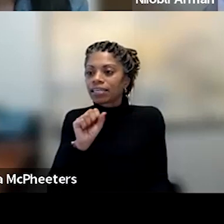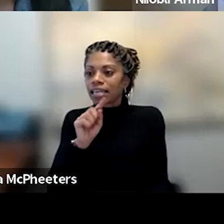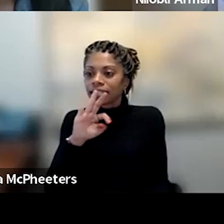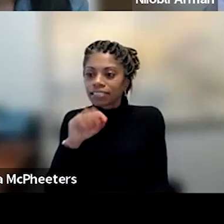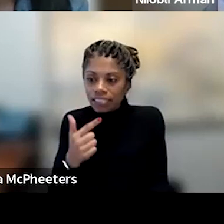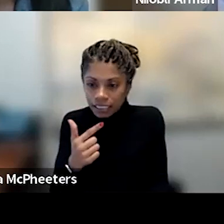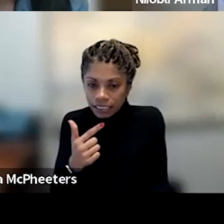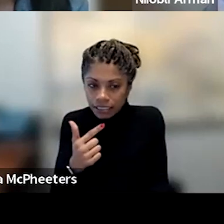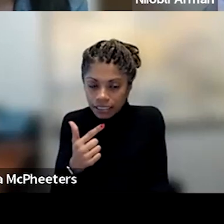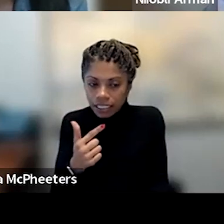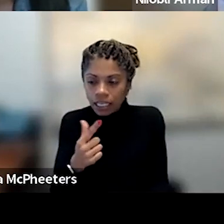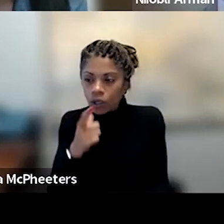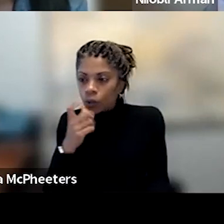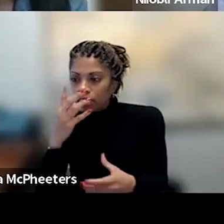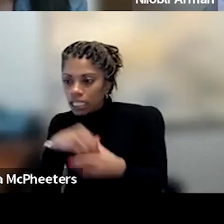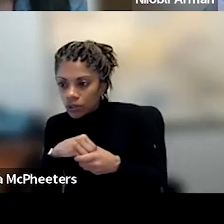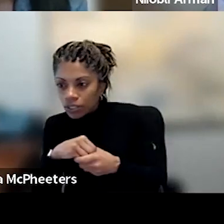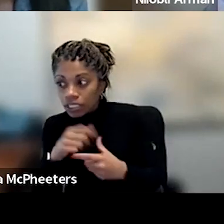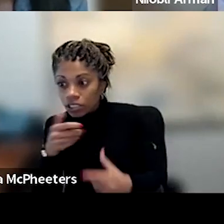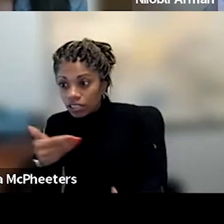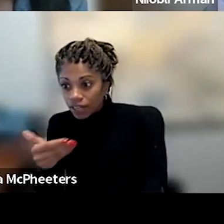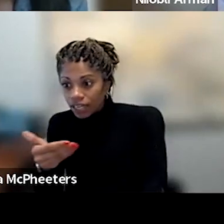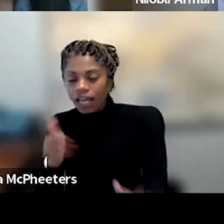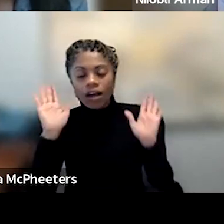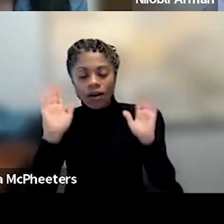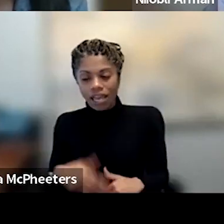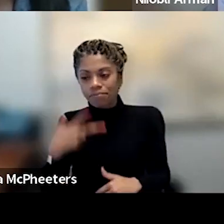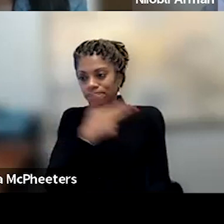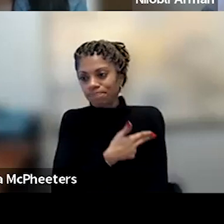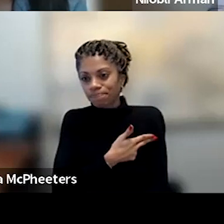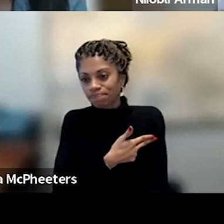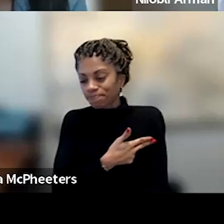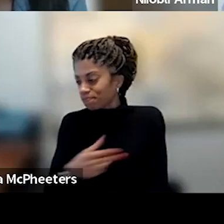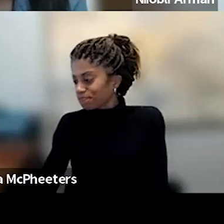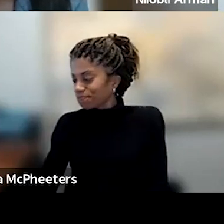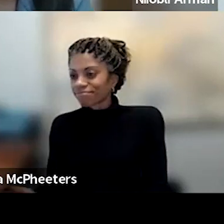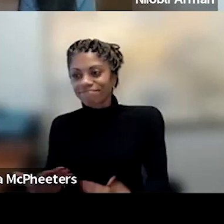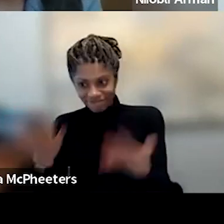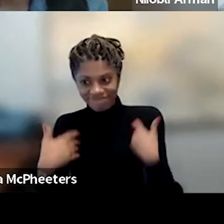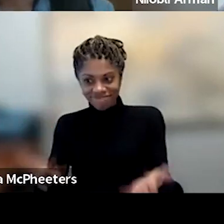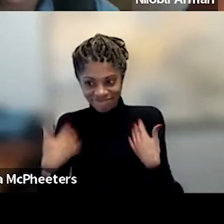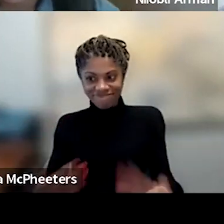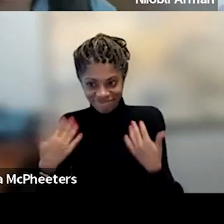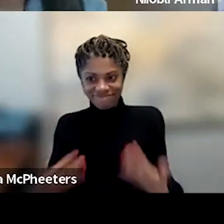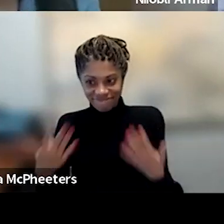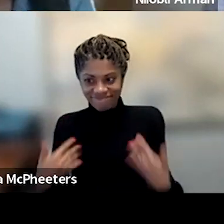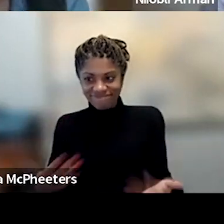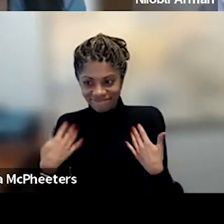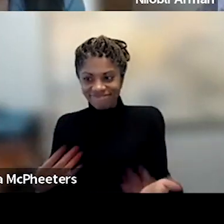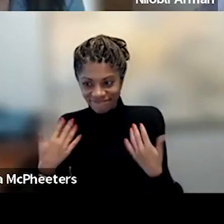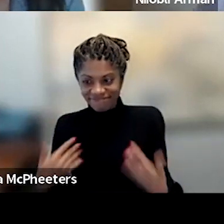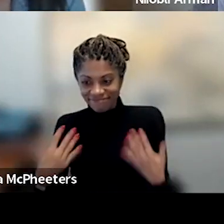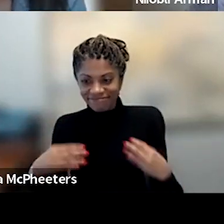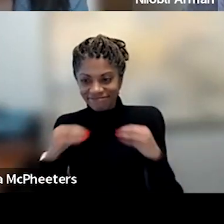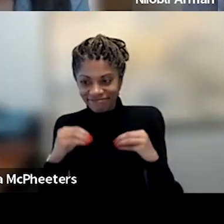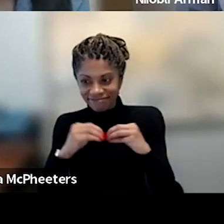and who is invited, all this. So I think I've been talking long enough. I could go. You're giving all the nuggets. I'm like, yes. Tanya,